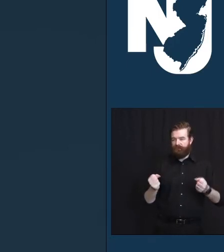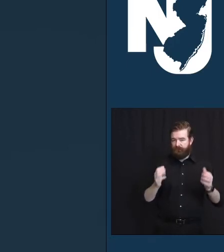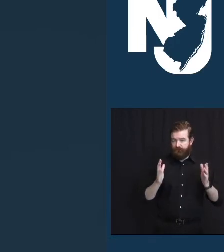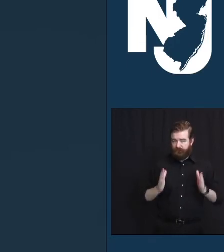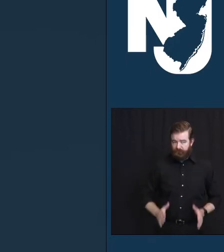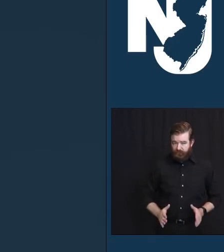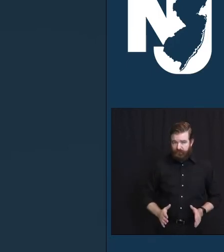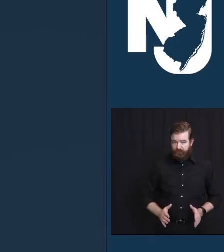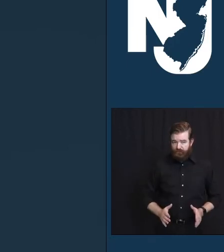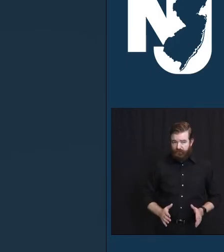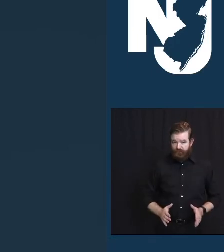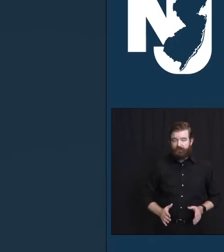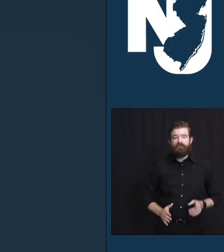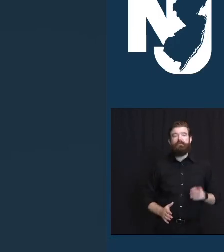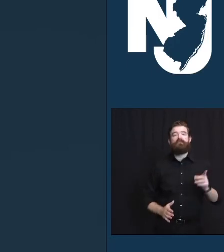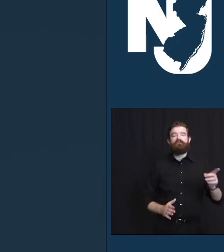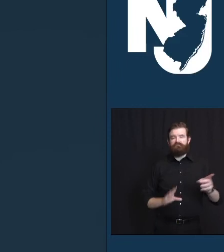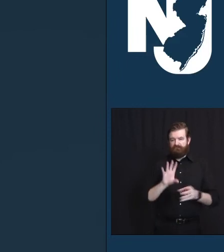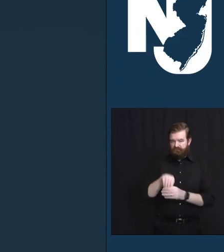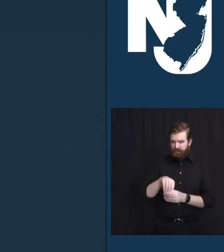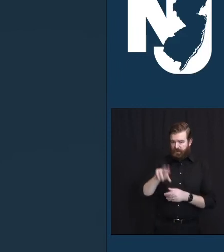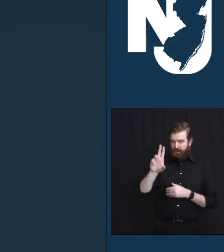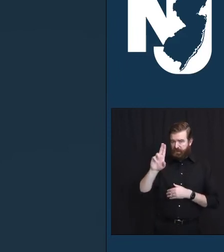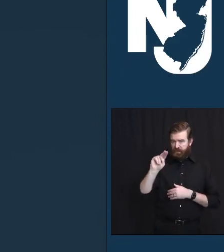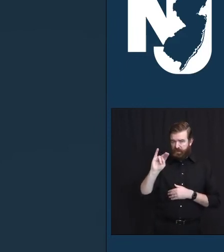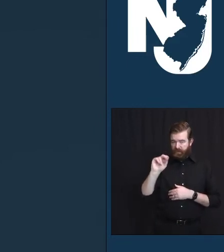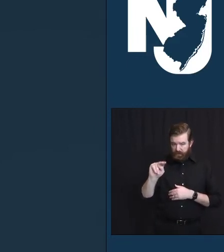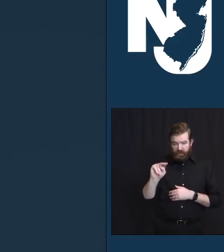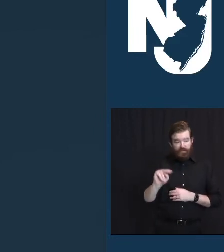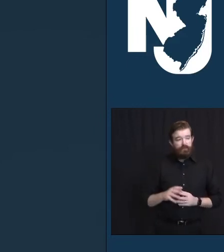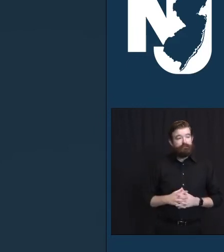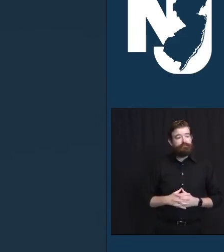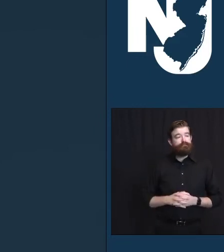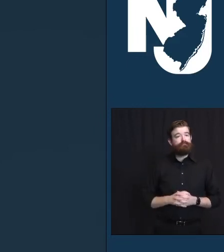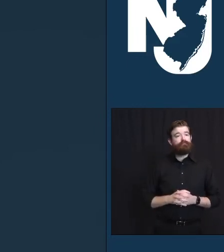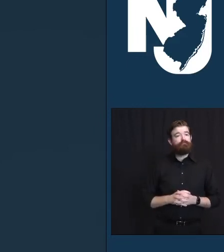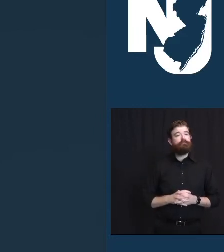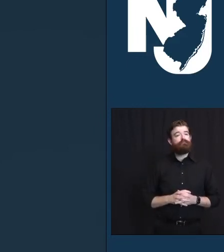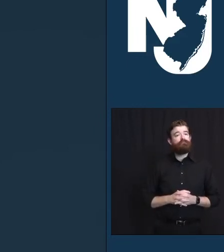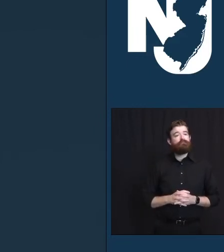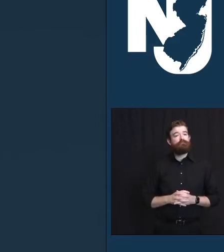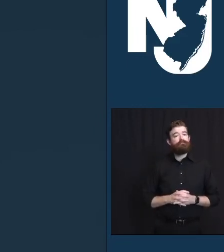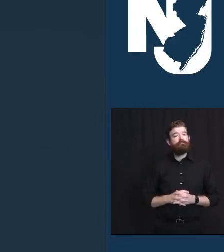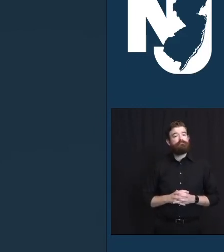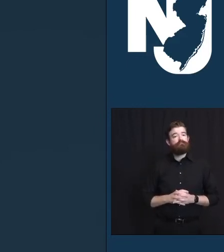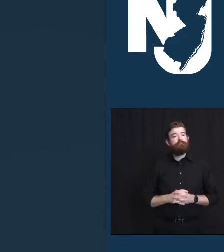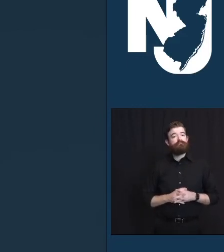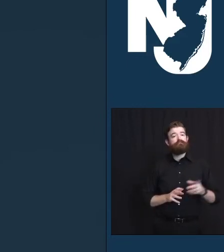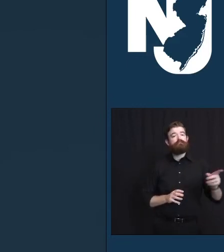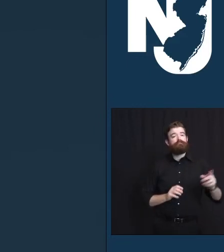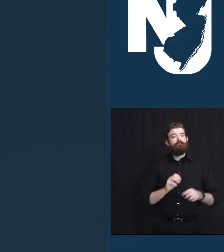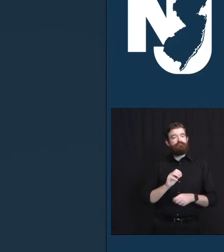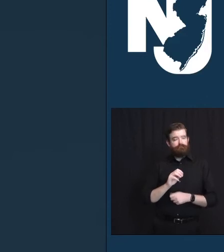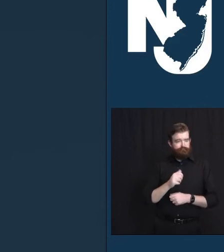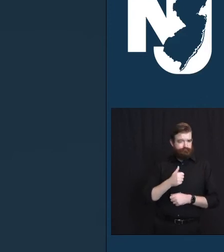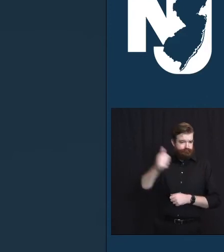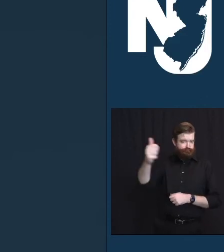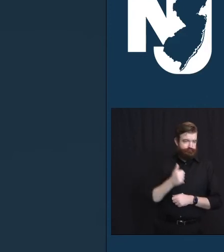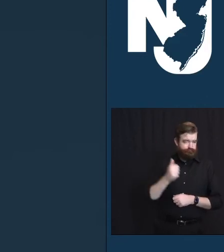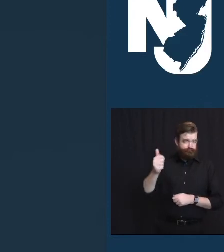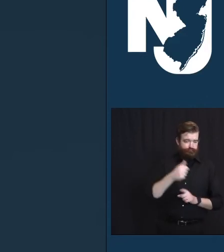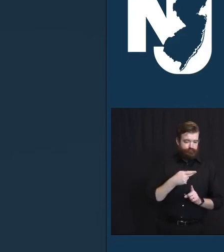well. Countless daily commuters on the 168 line from Paramus to the Port Authority bus terminal may have never known him by